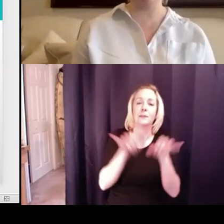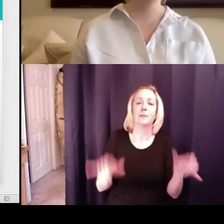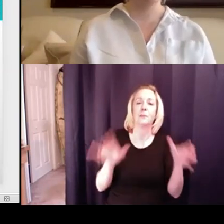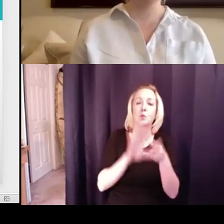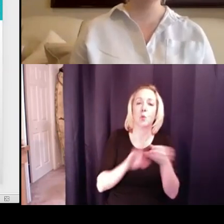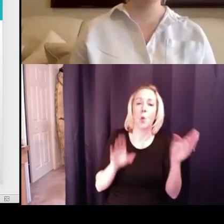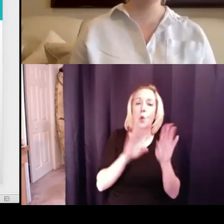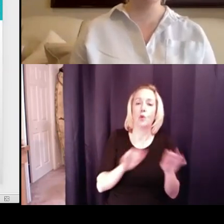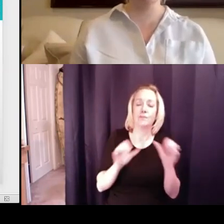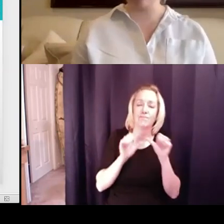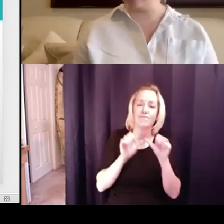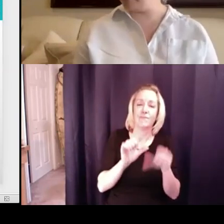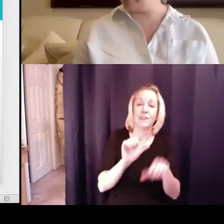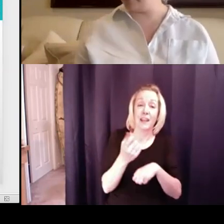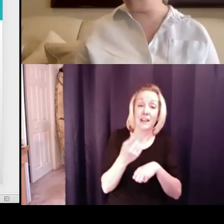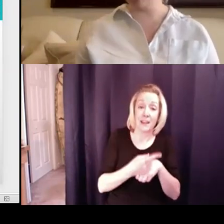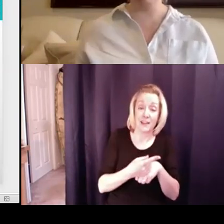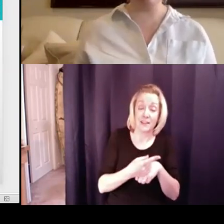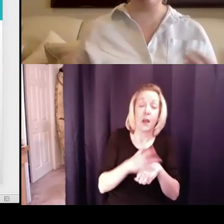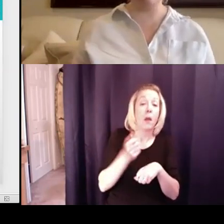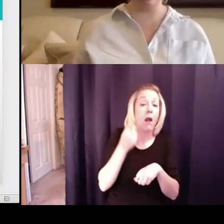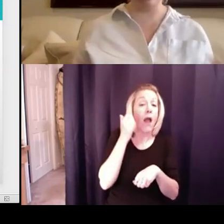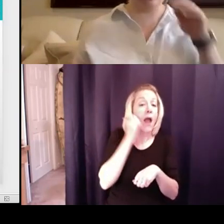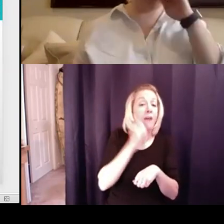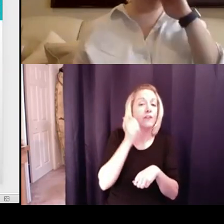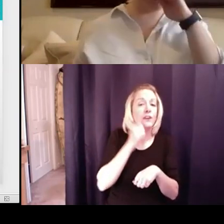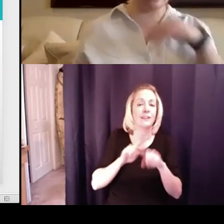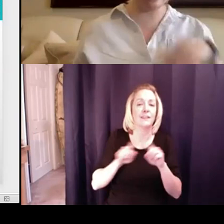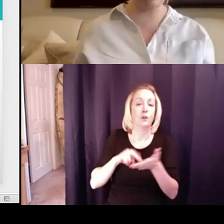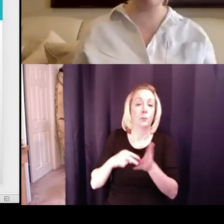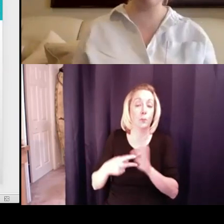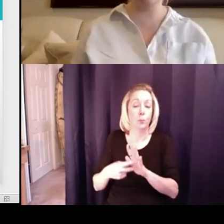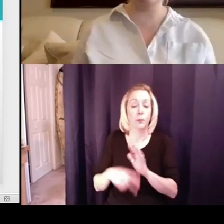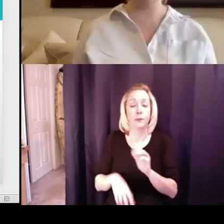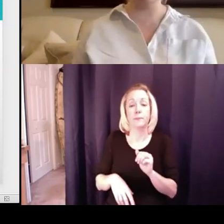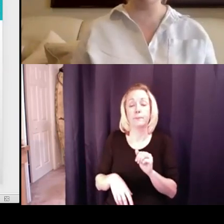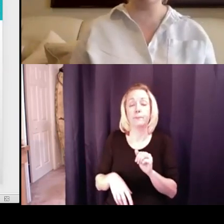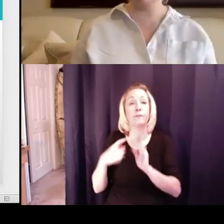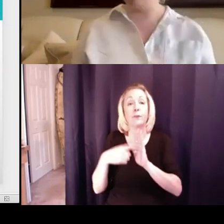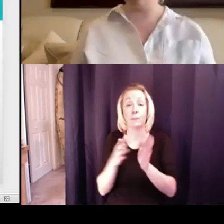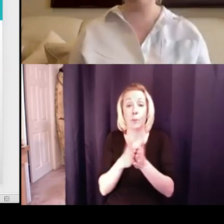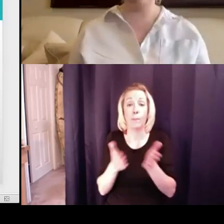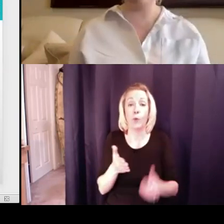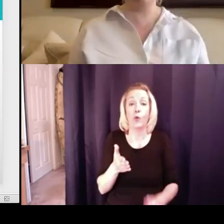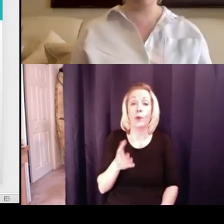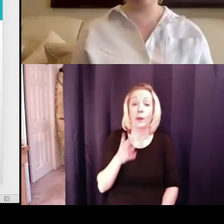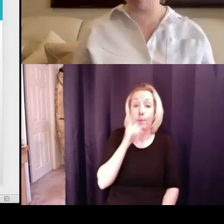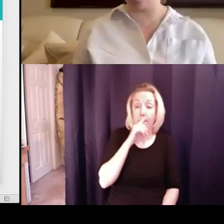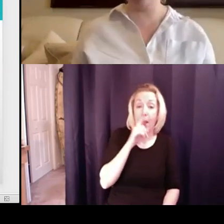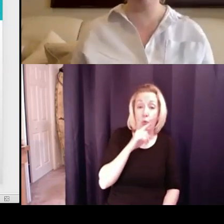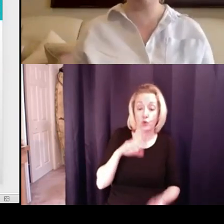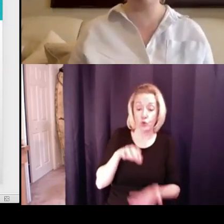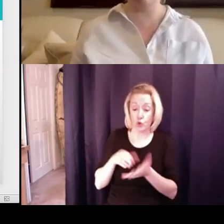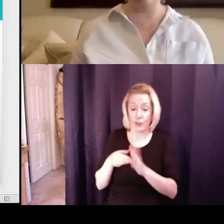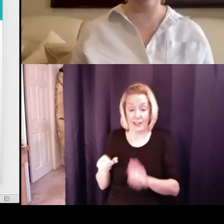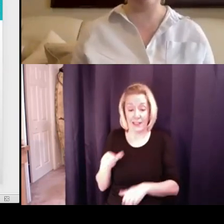purpose. So if I had my object book kit, if I give a mouse a cookie, maybe on day one, we're not even reading the story,